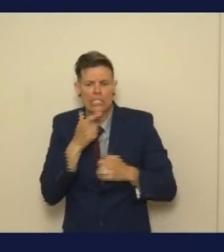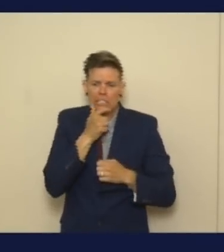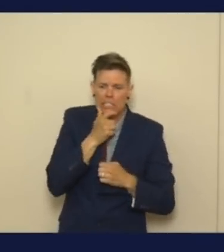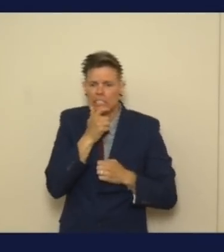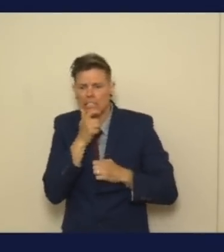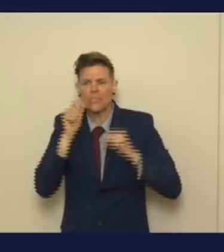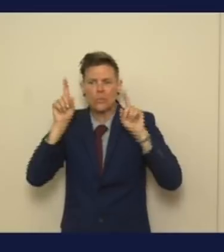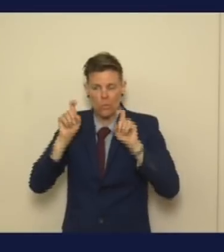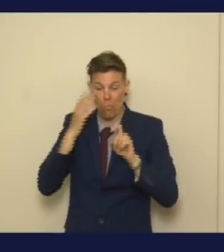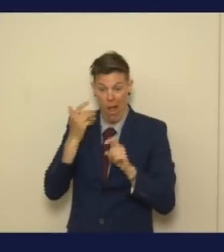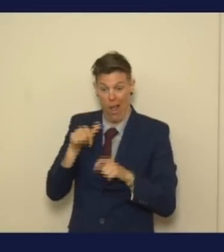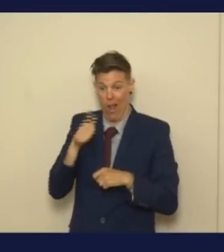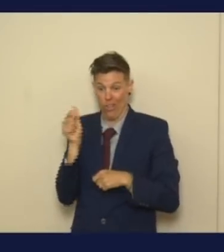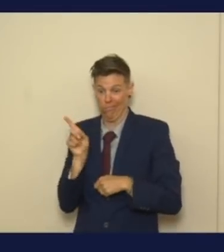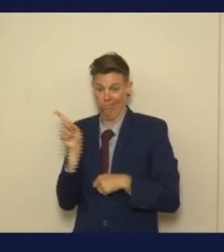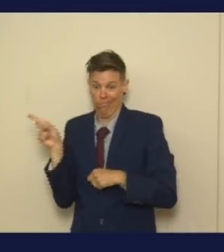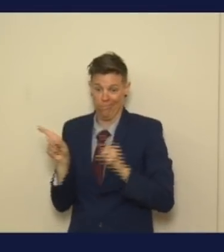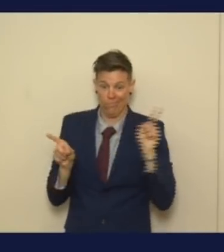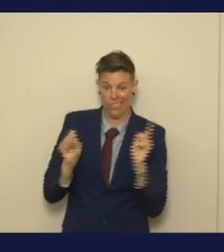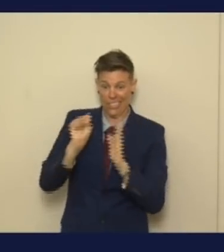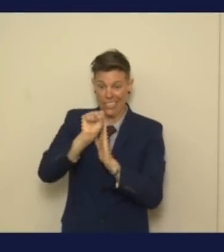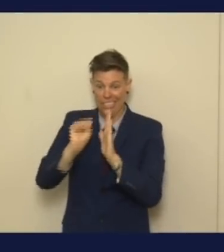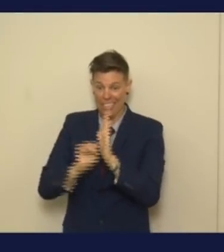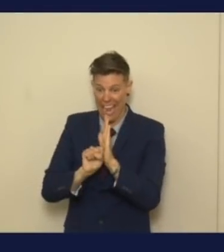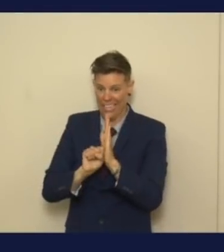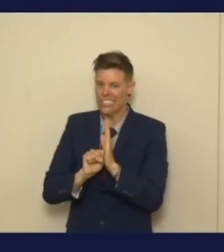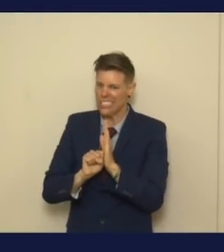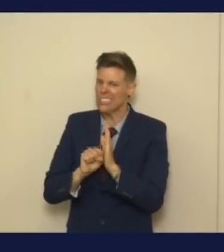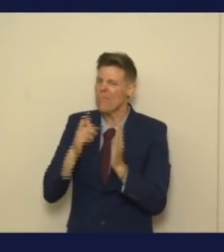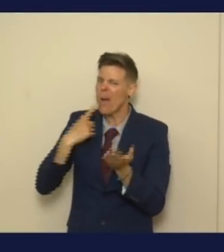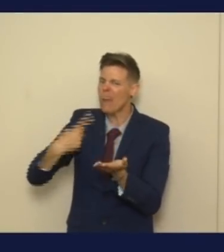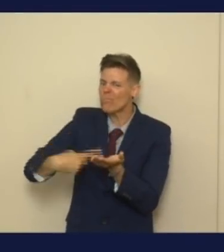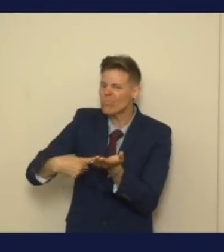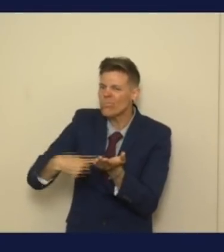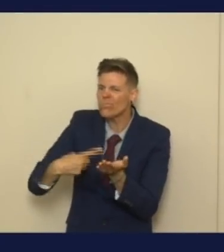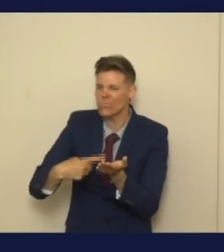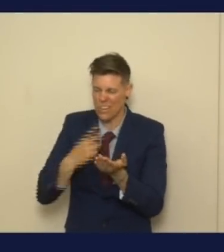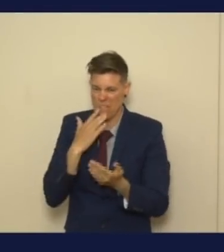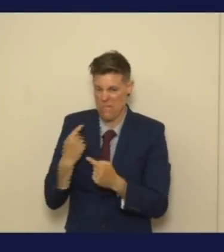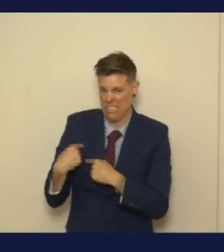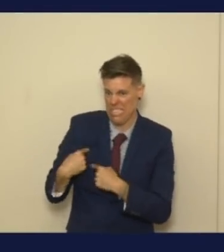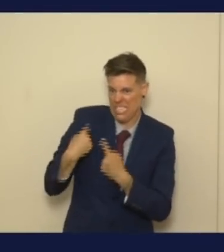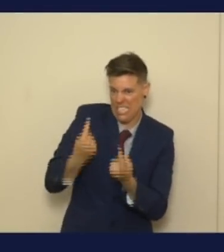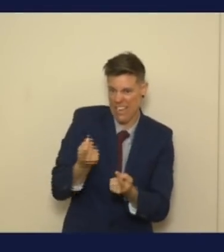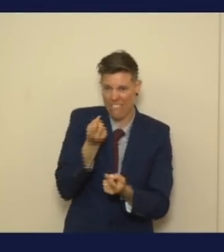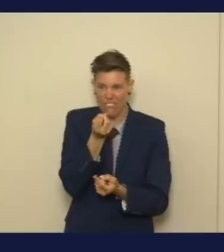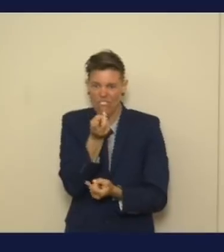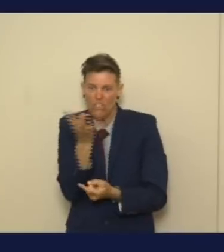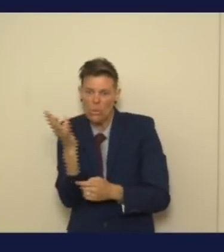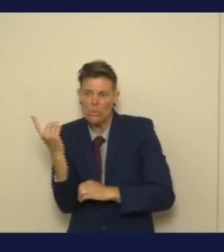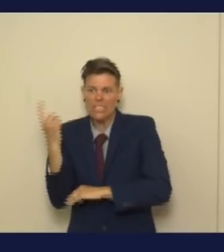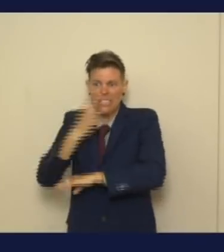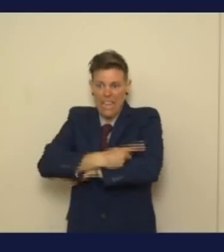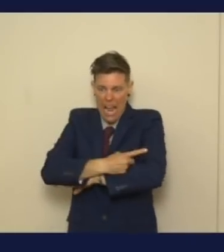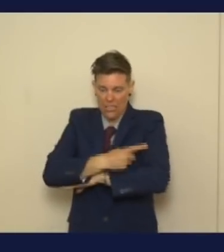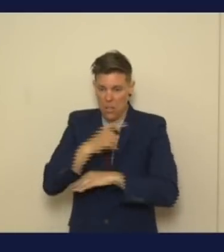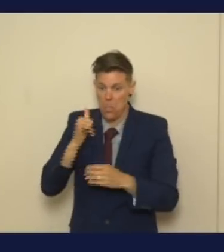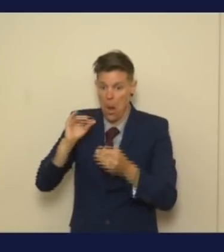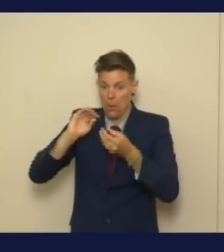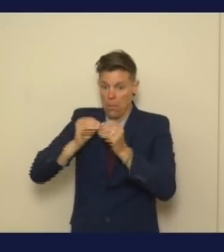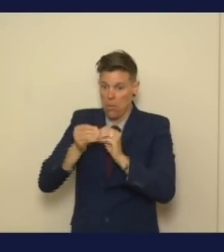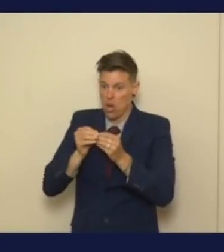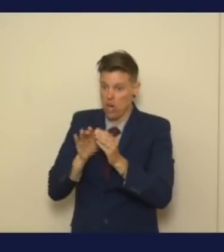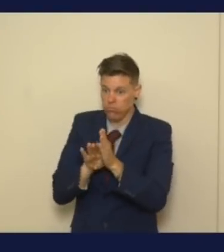several days, we're seeing an uptick in cases. On Monday, we had 128 cases. On Tuesday,